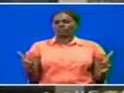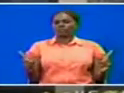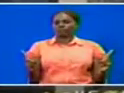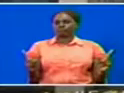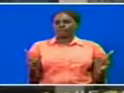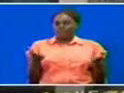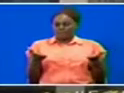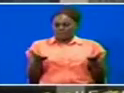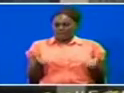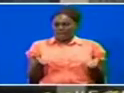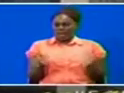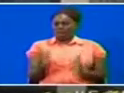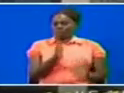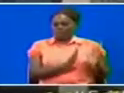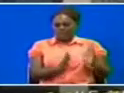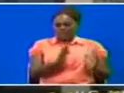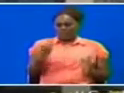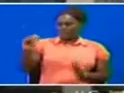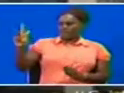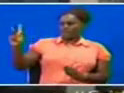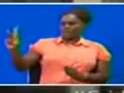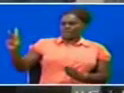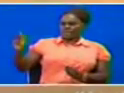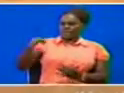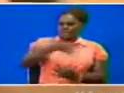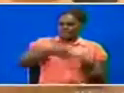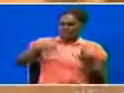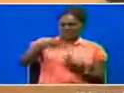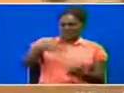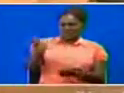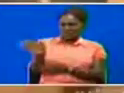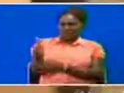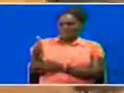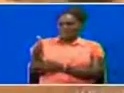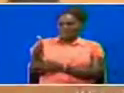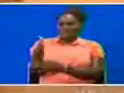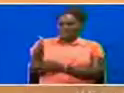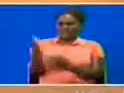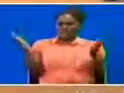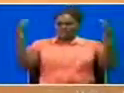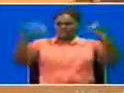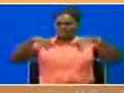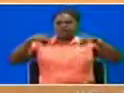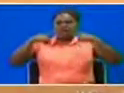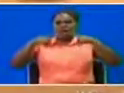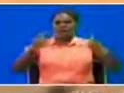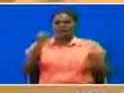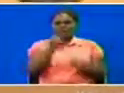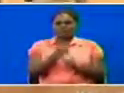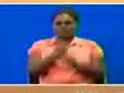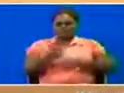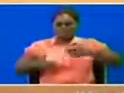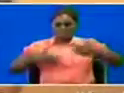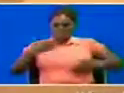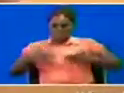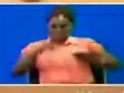what looked like a calculated move by Athletics Kenya, the federation on Thursday sent out a press release on monitoring athletes' performance and behavior, and